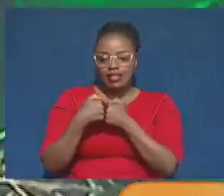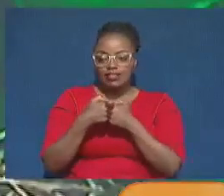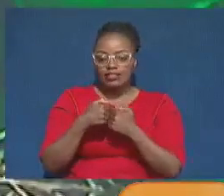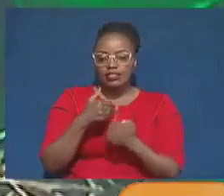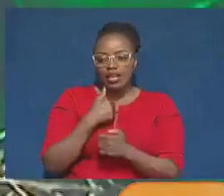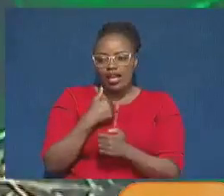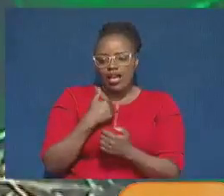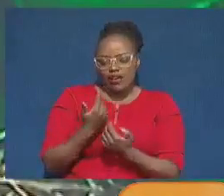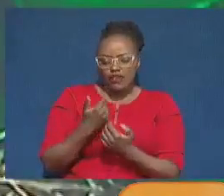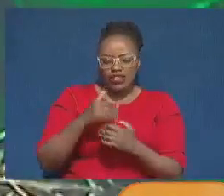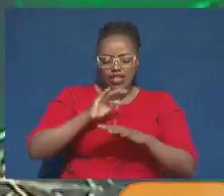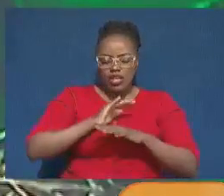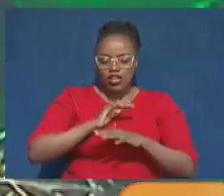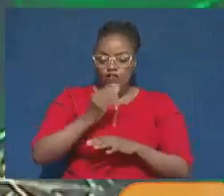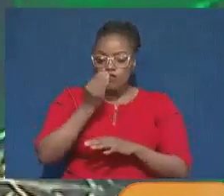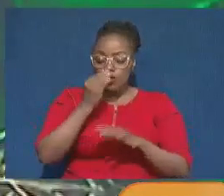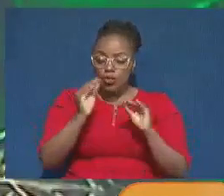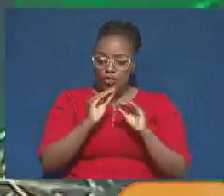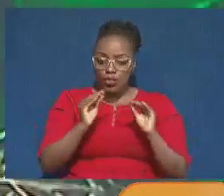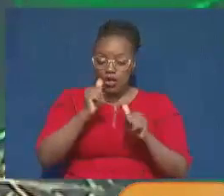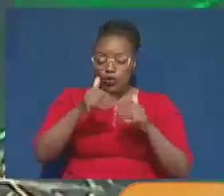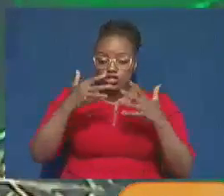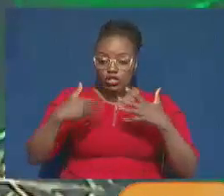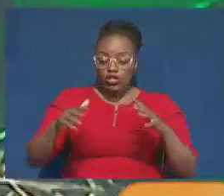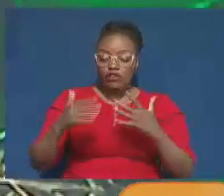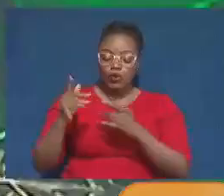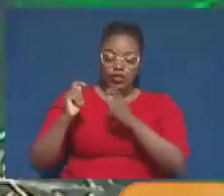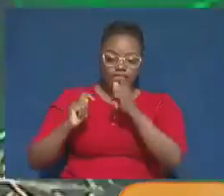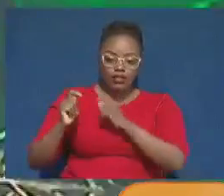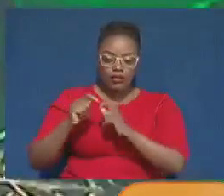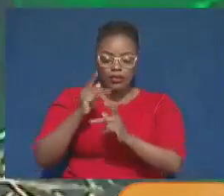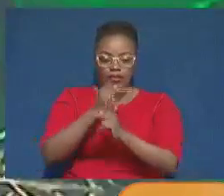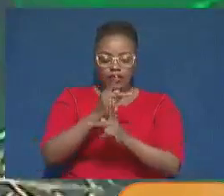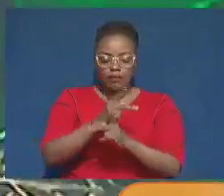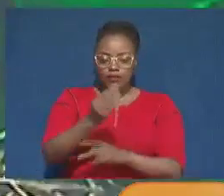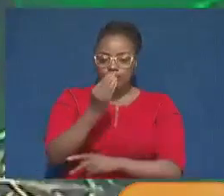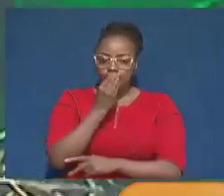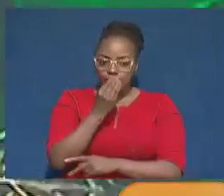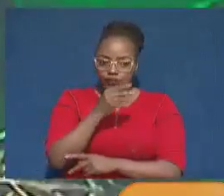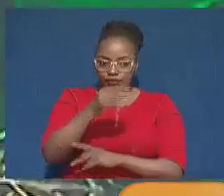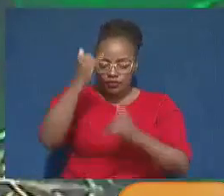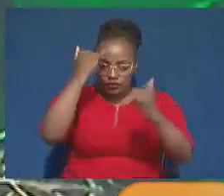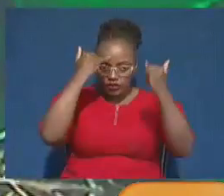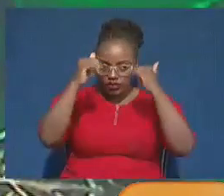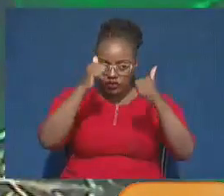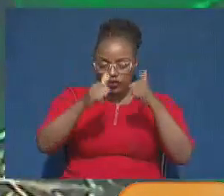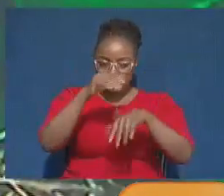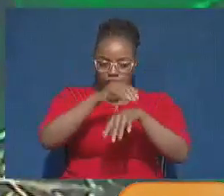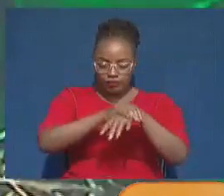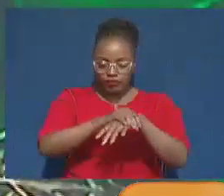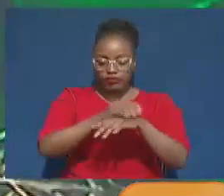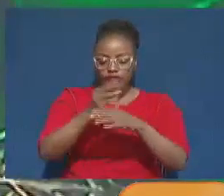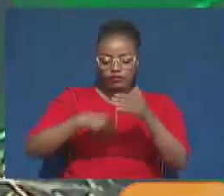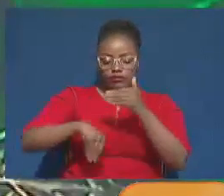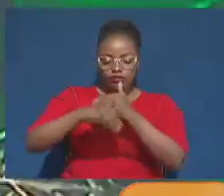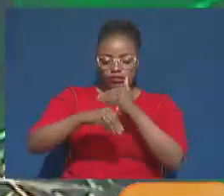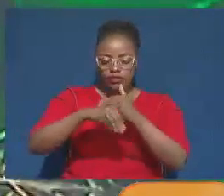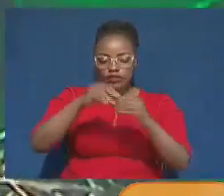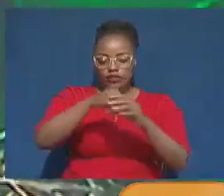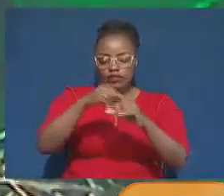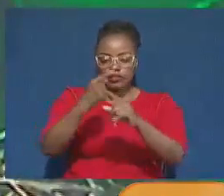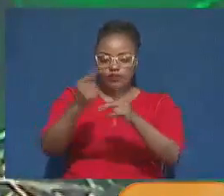fodder shortages and losses caused by traditional silage methods. The innovation, now gaining momentum across the